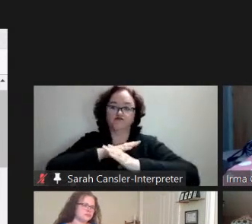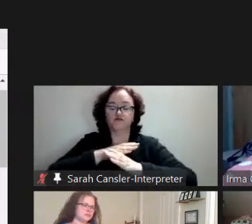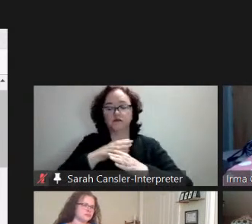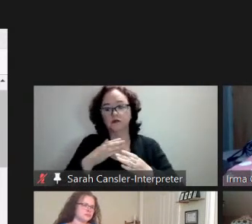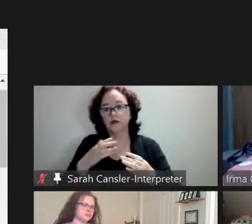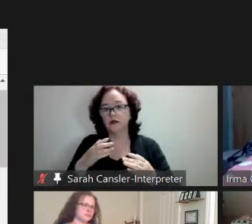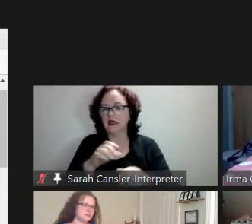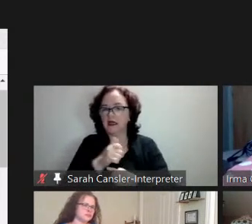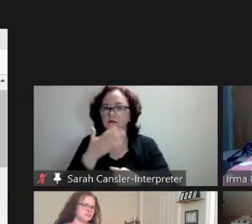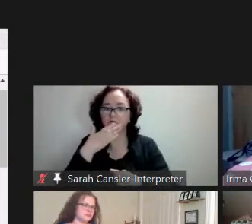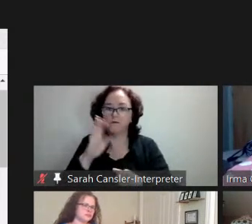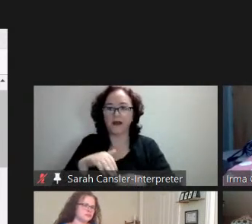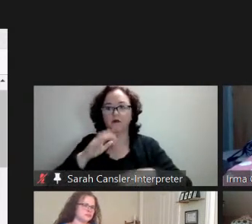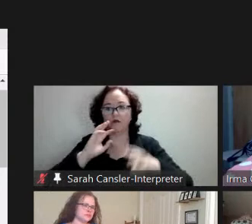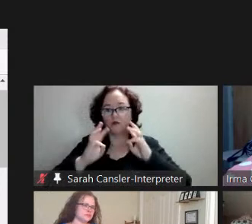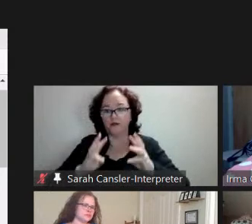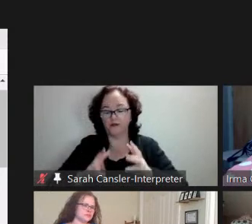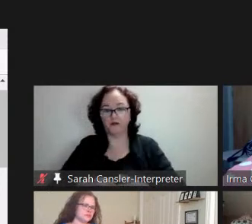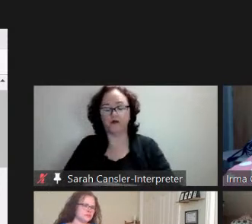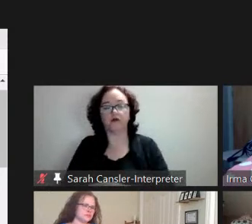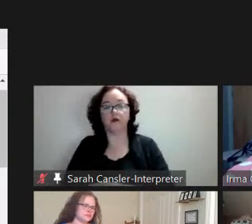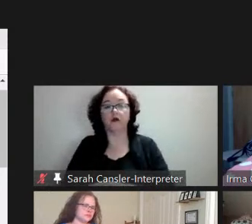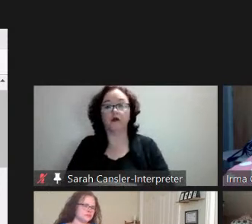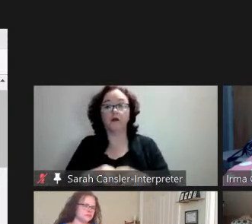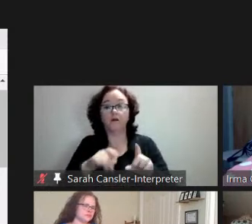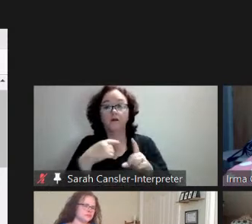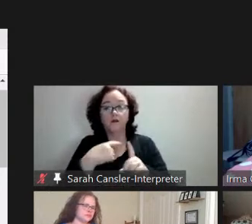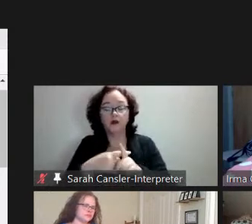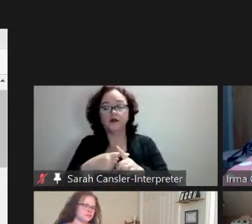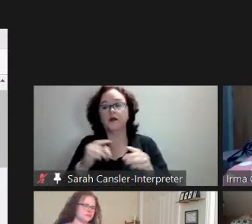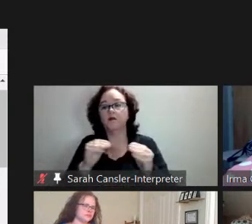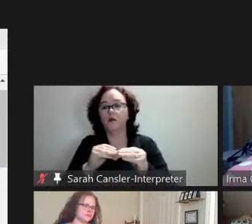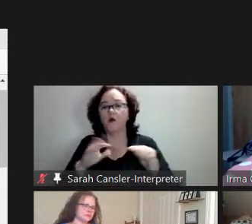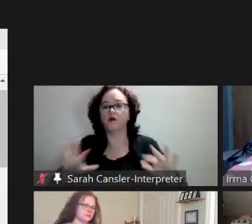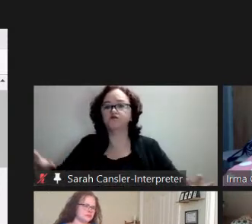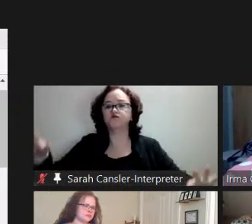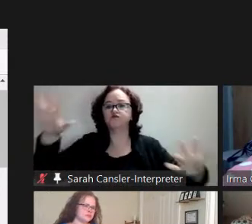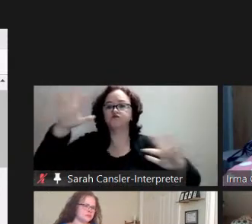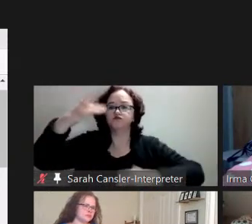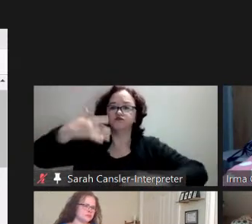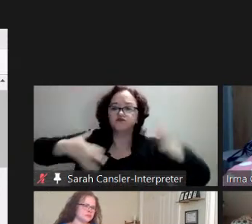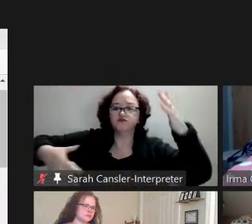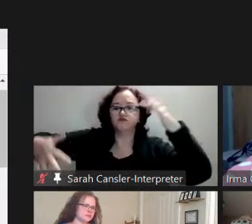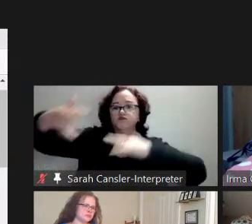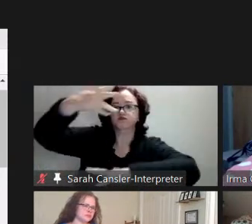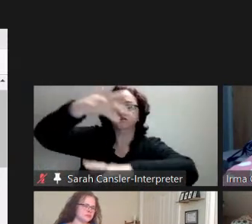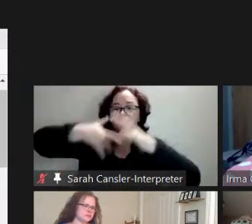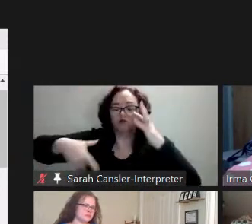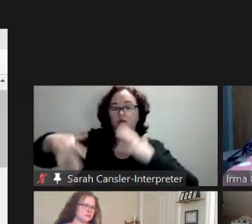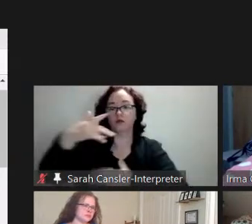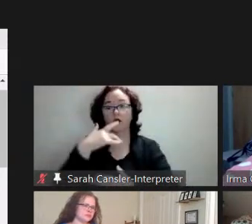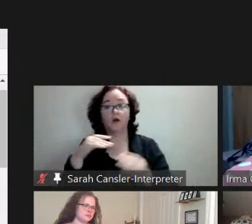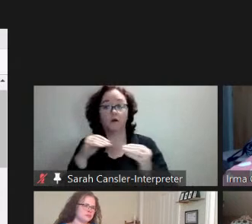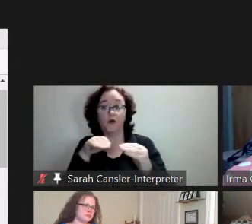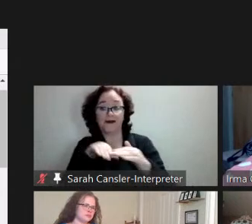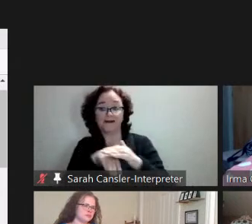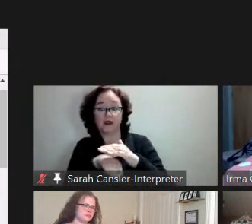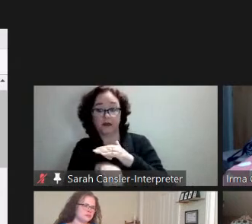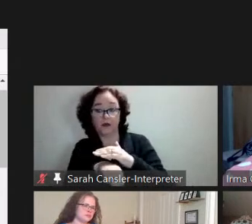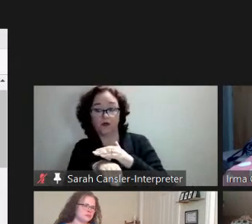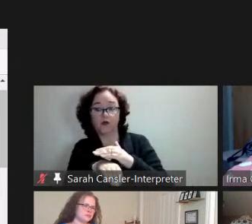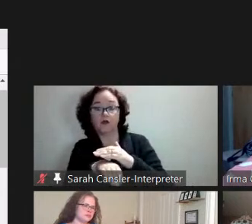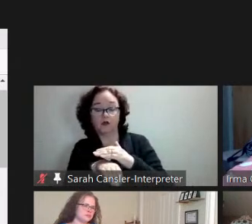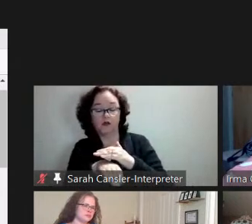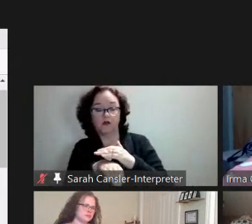In addition to providing much more space for circulation, making the station accessible, and